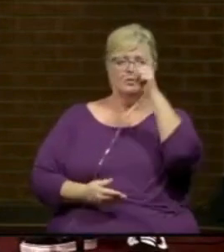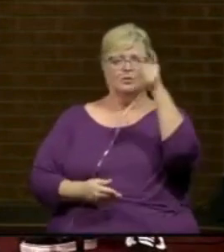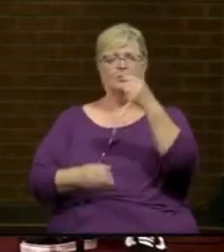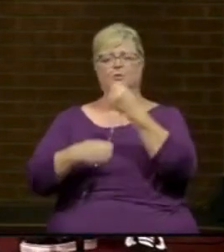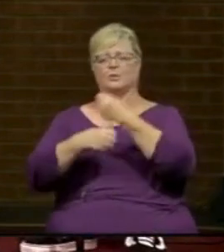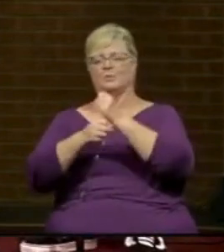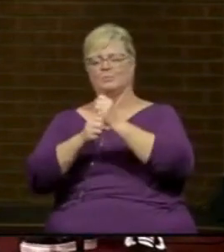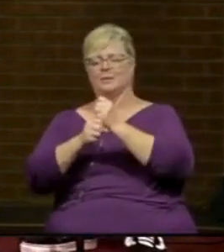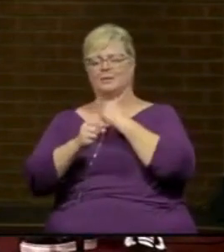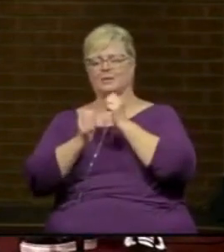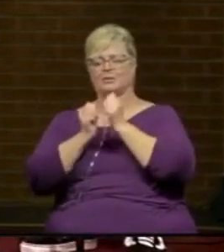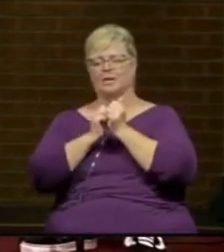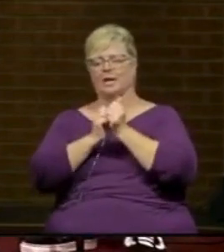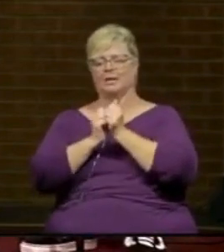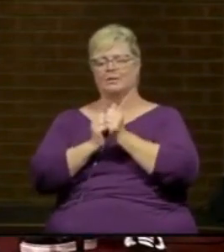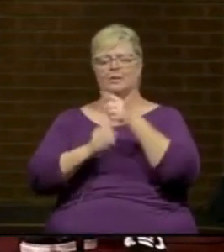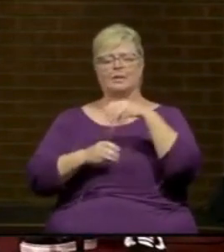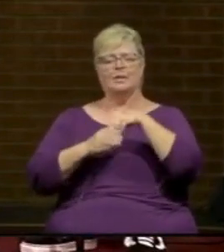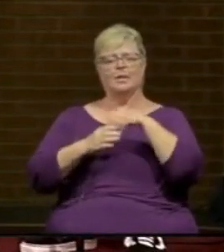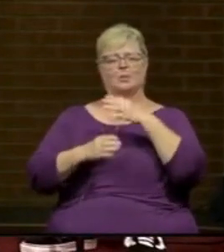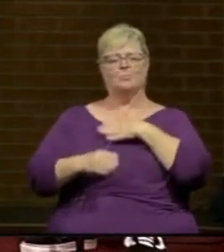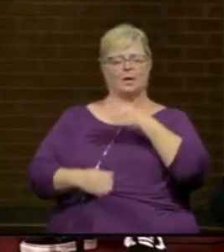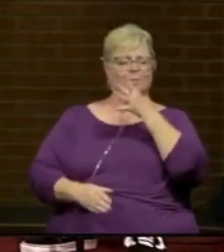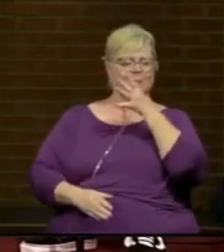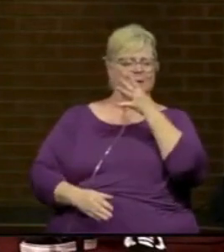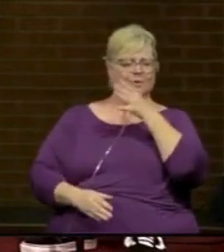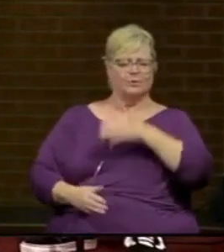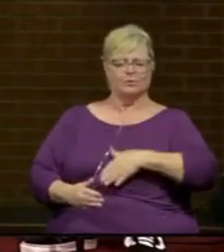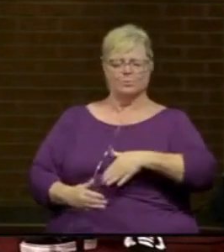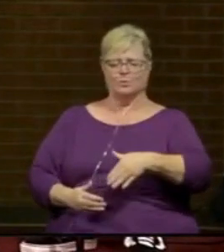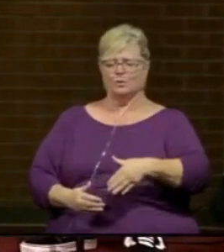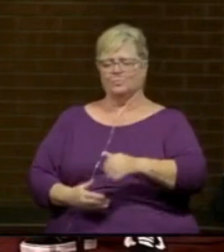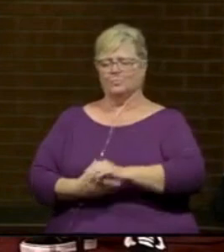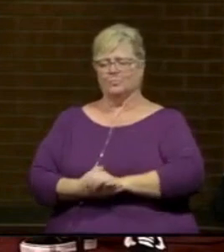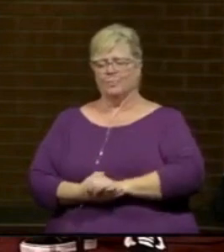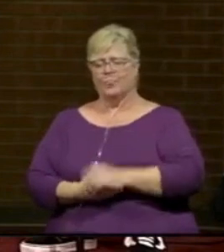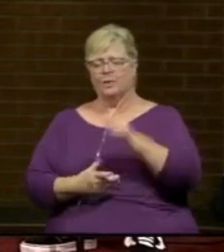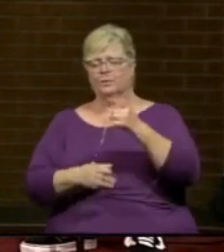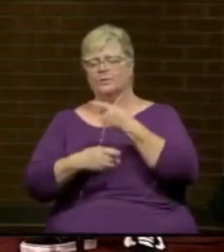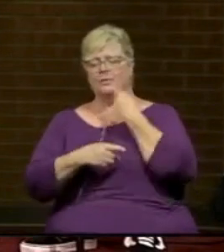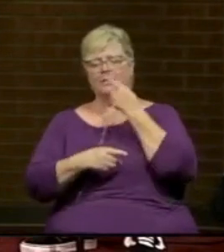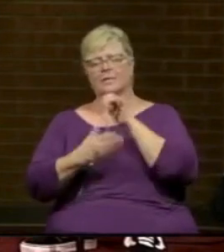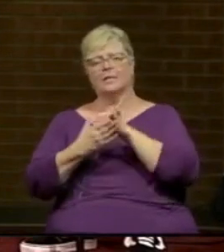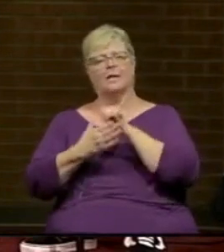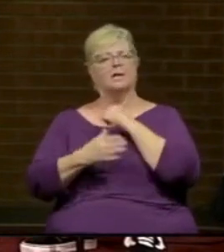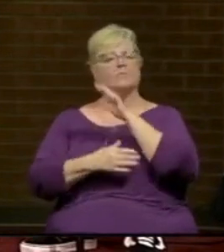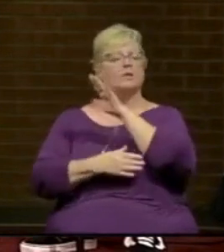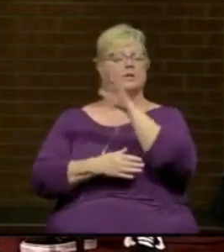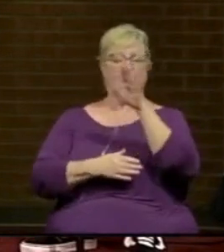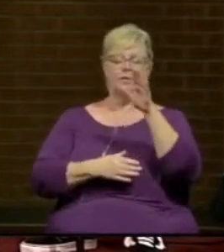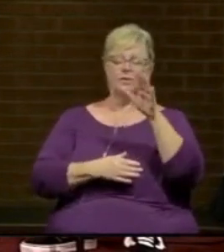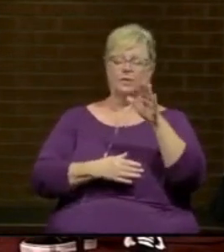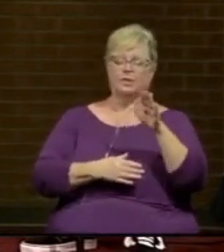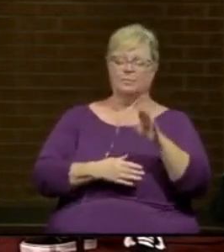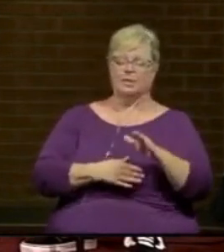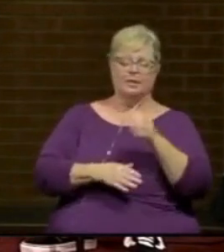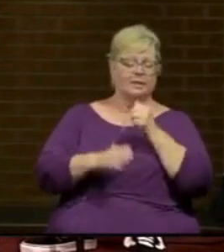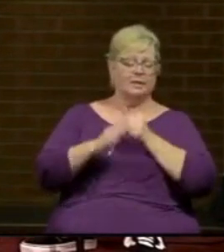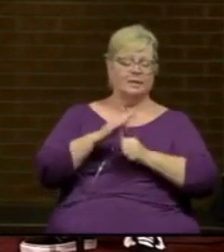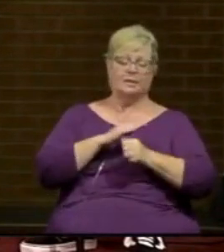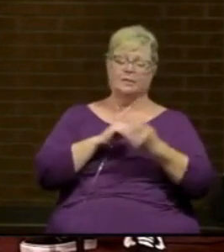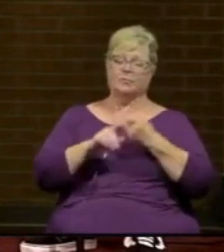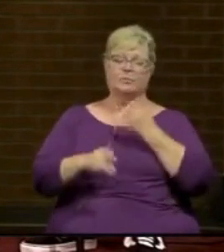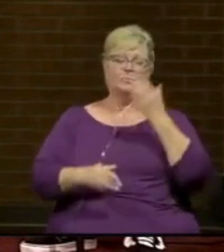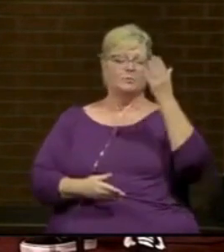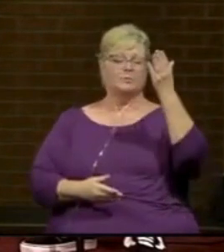'Cause you knit me together in my mother's womb, and you say that I've never been